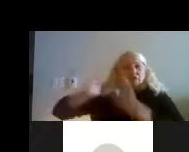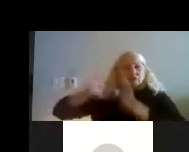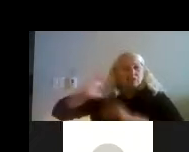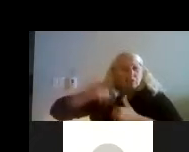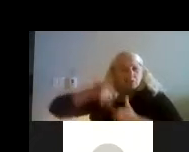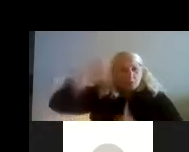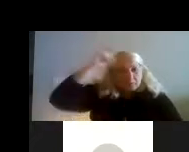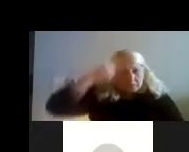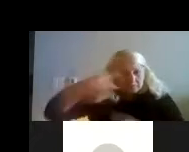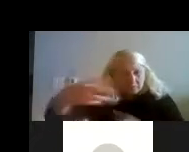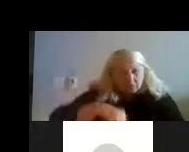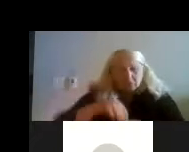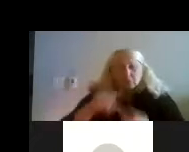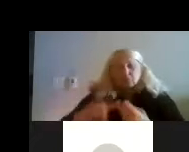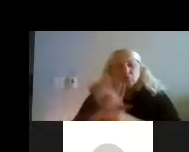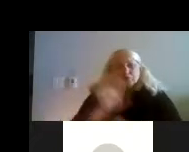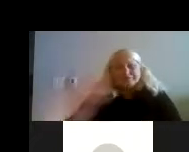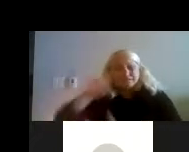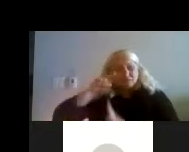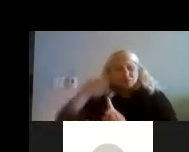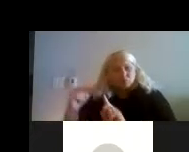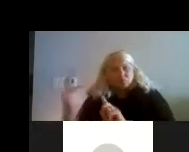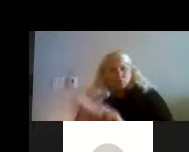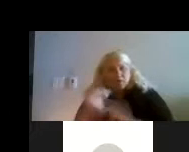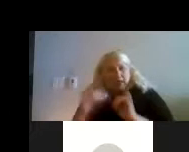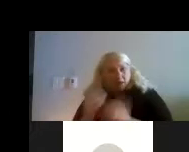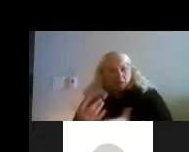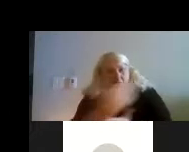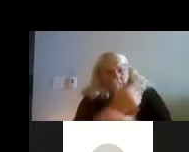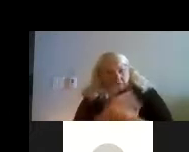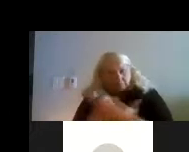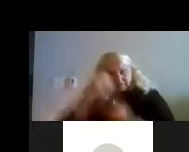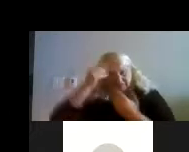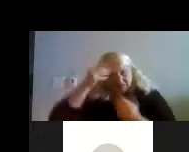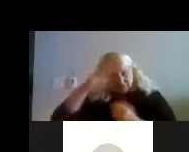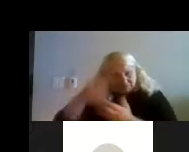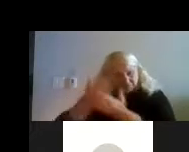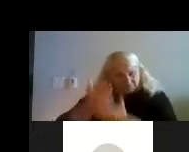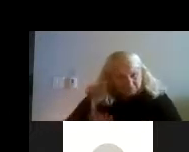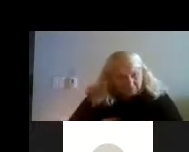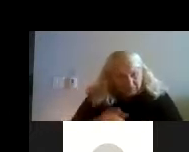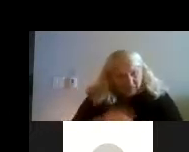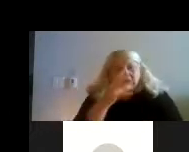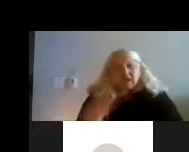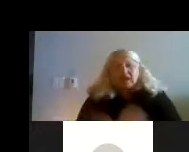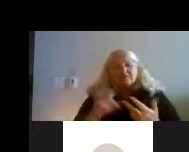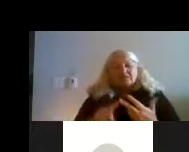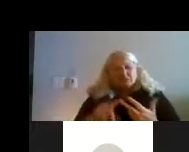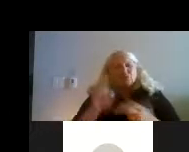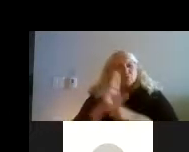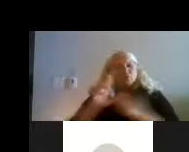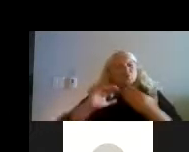using Indigenous frameworks for how the data is collected, gathered, and also using community input